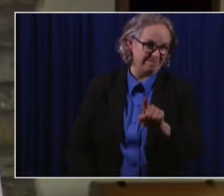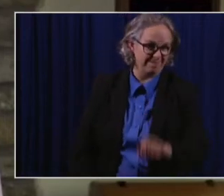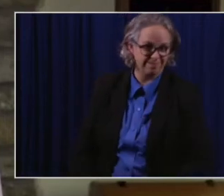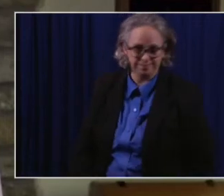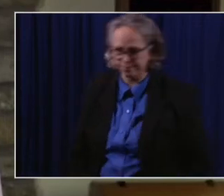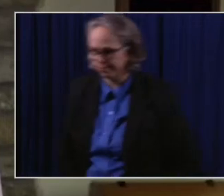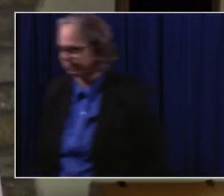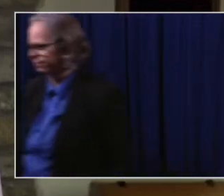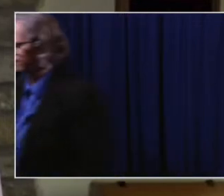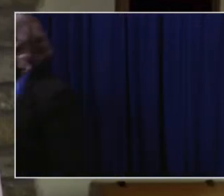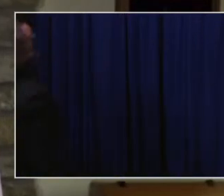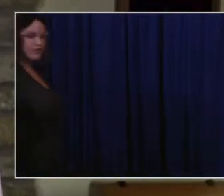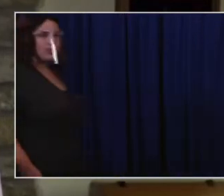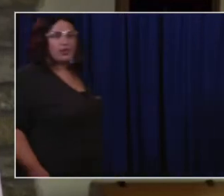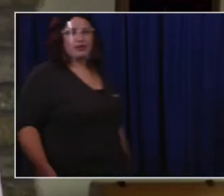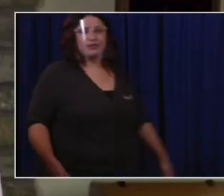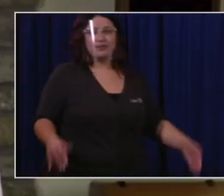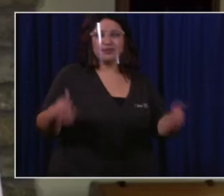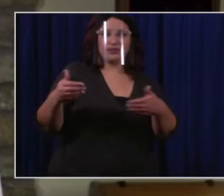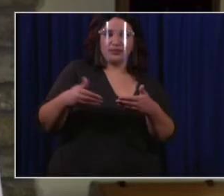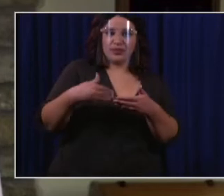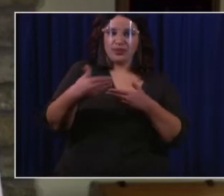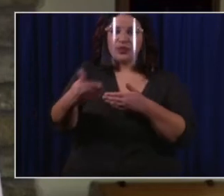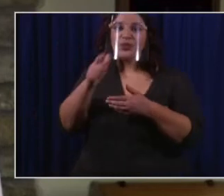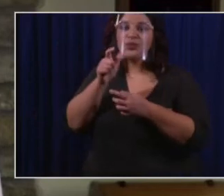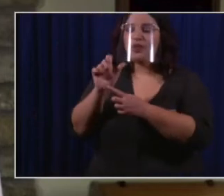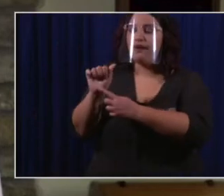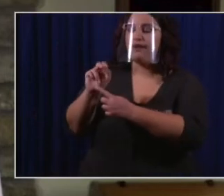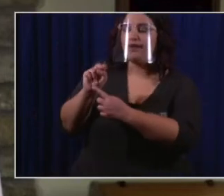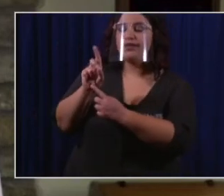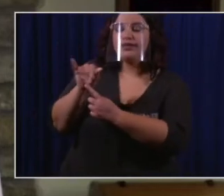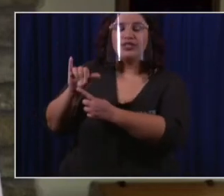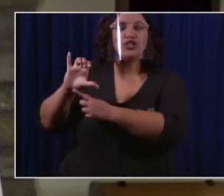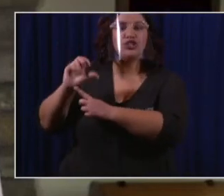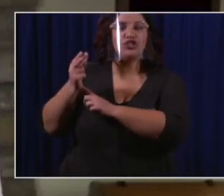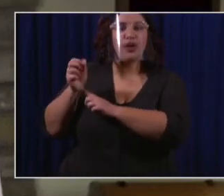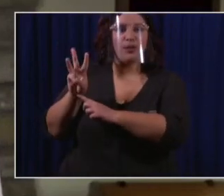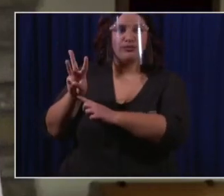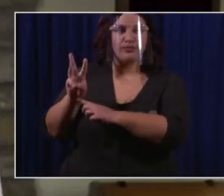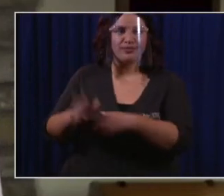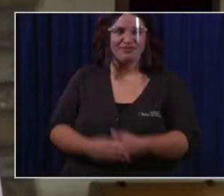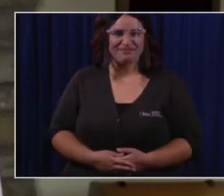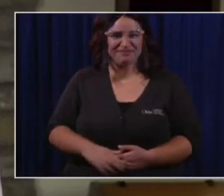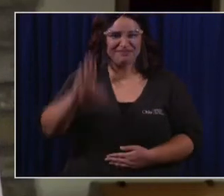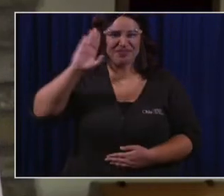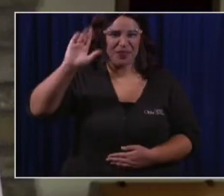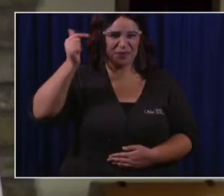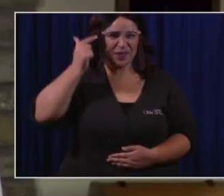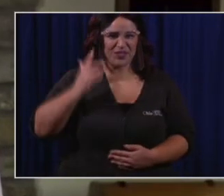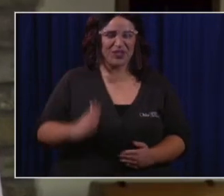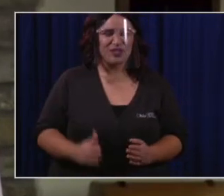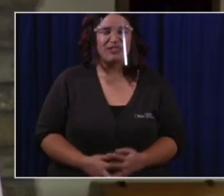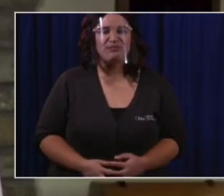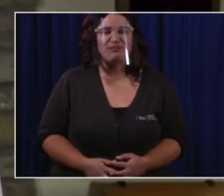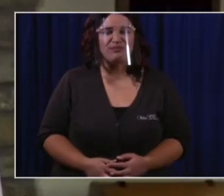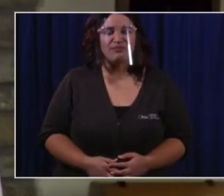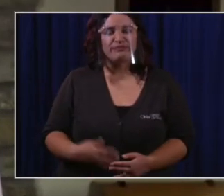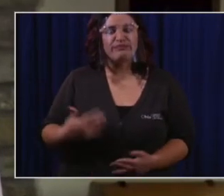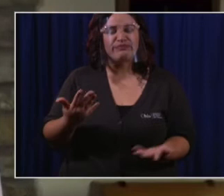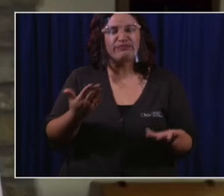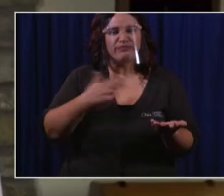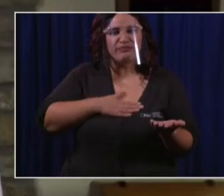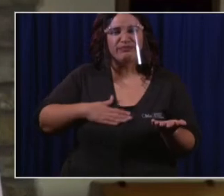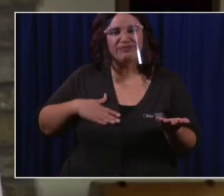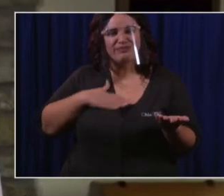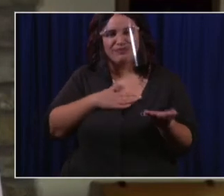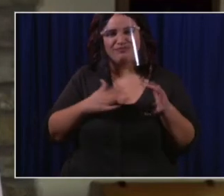Next question is from Andy Chow at Ohio Public Radio and Television. Andy. Hi, Governor. I'm wondering if you could talk a little bit